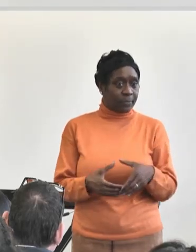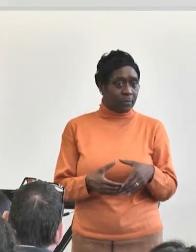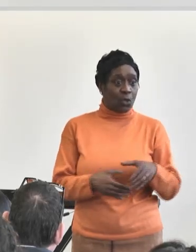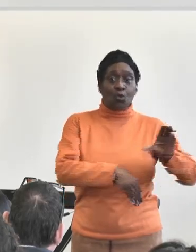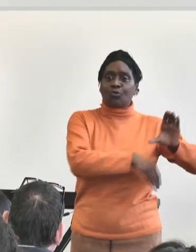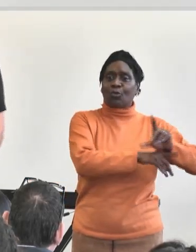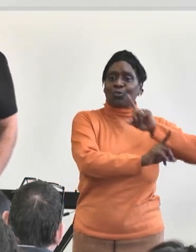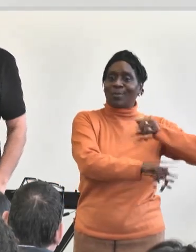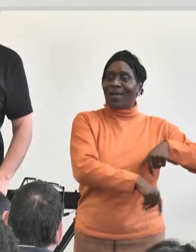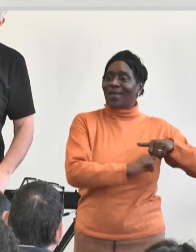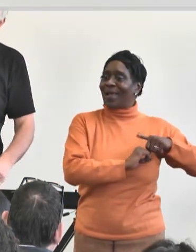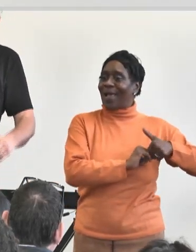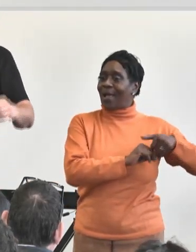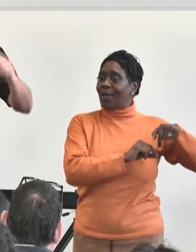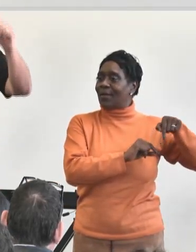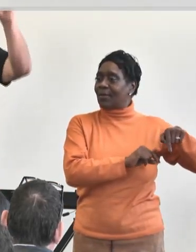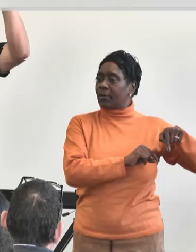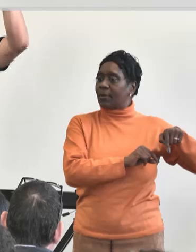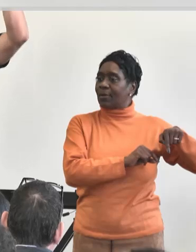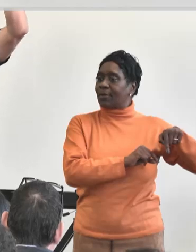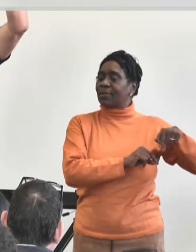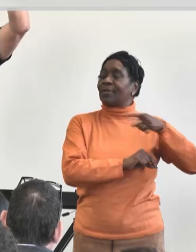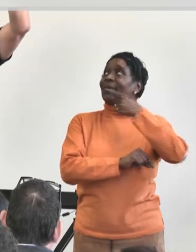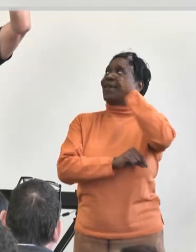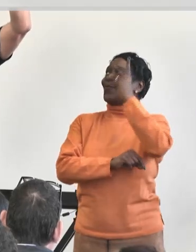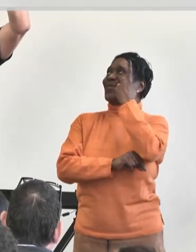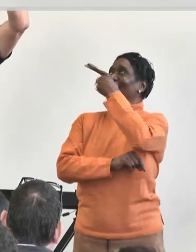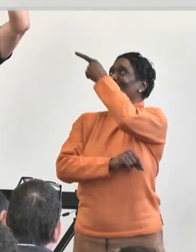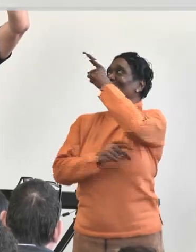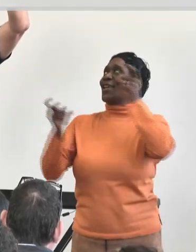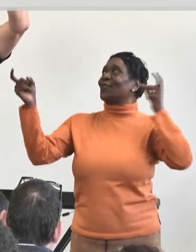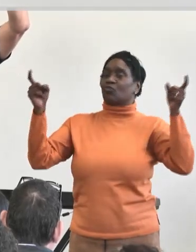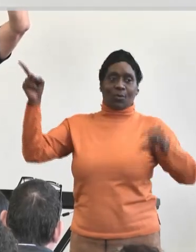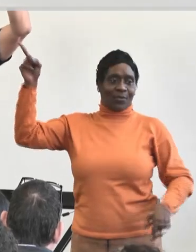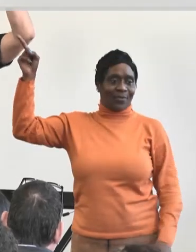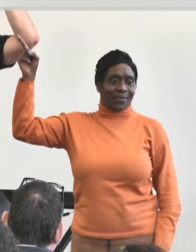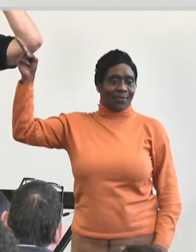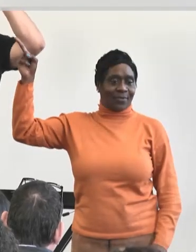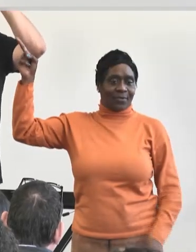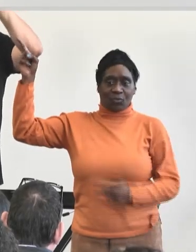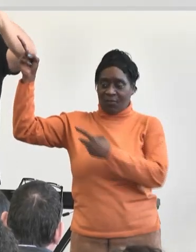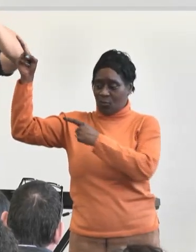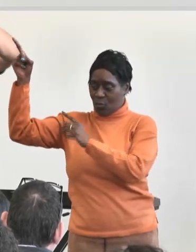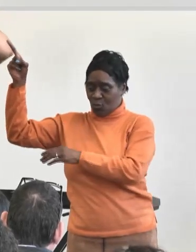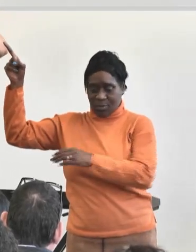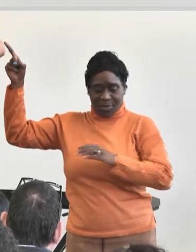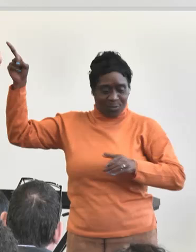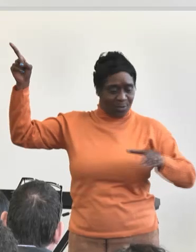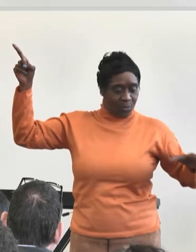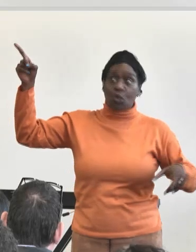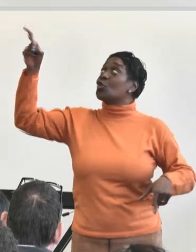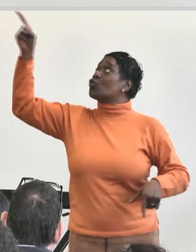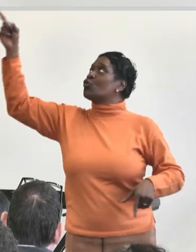church responded, y la iglesia respondió, saying, oh God, we see you're in control, you're sovereign. Respondieron diciendo, tú eres soberano, you Dios,